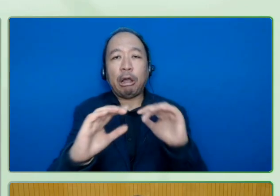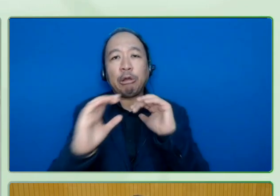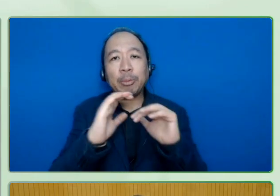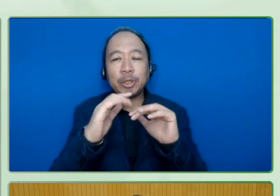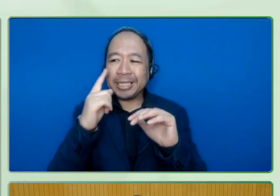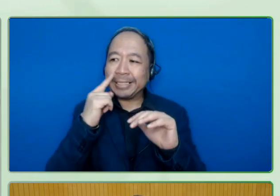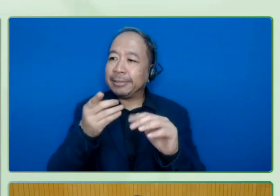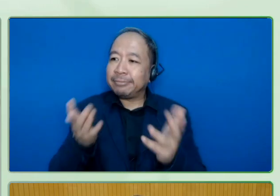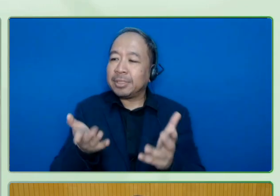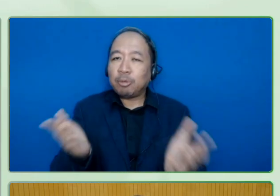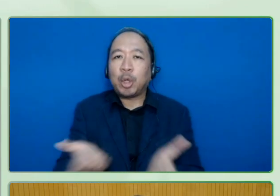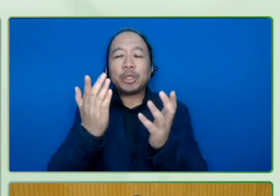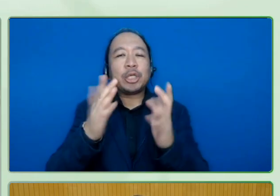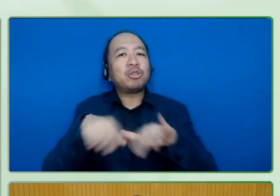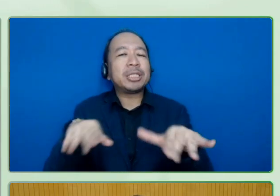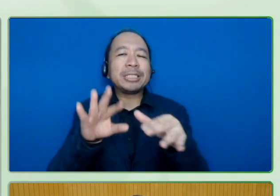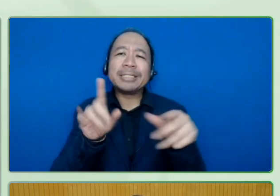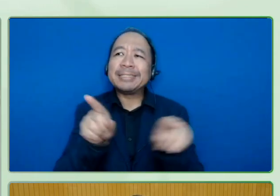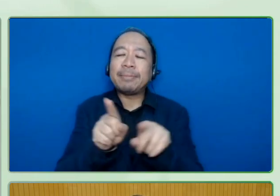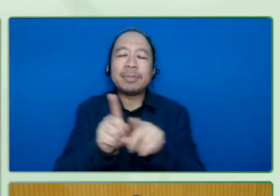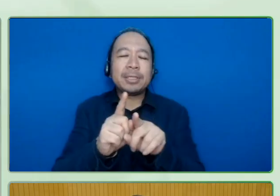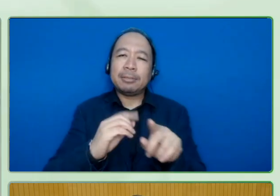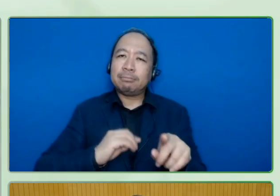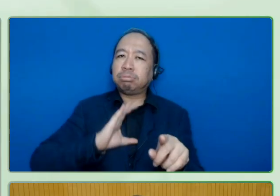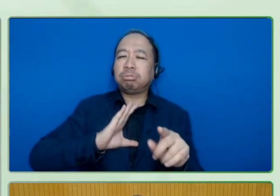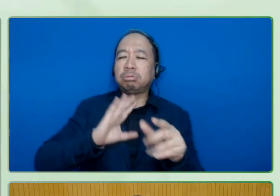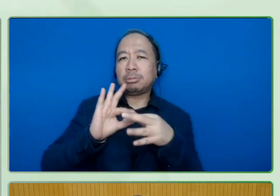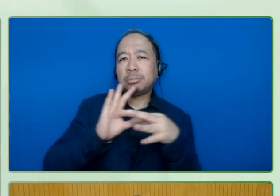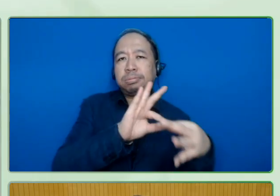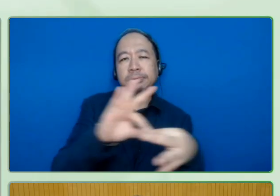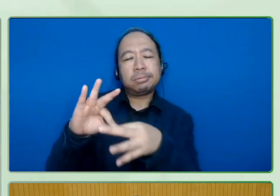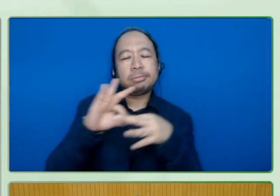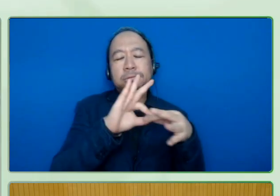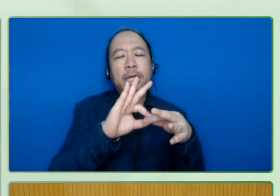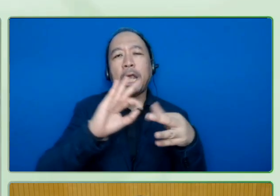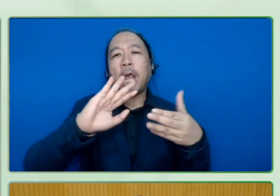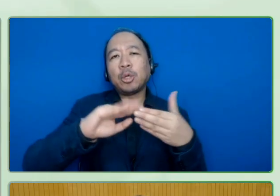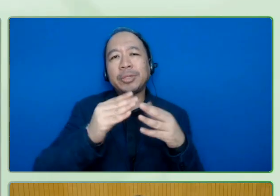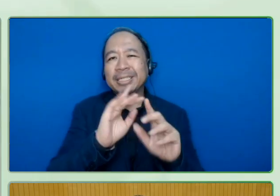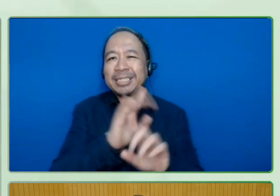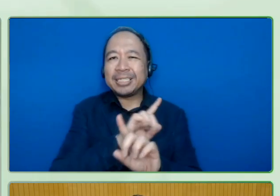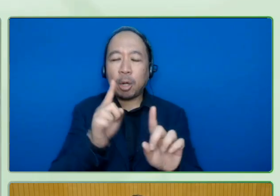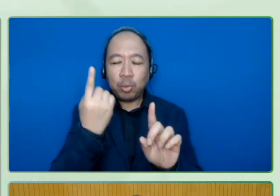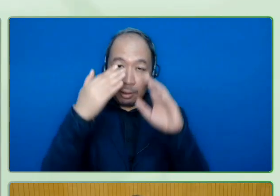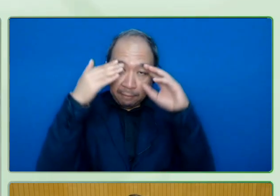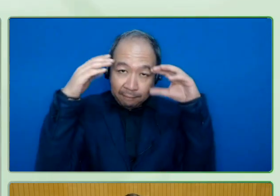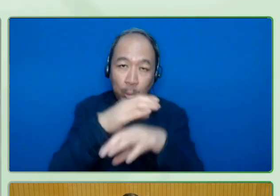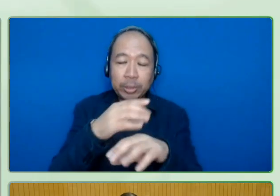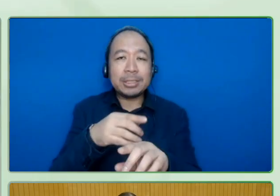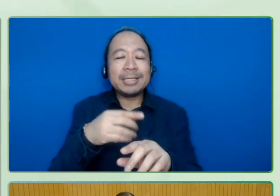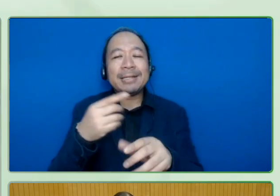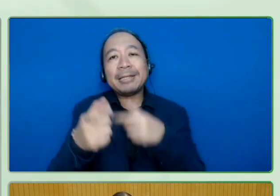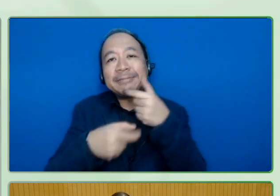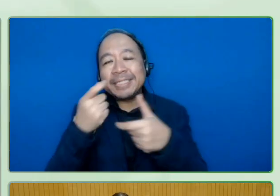you know. It's not just about speaking point, it's about finding your voice, you know. Children